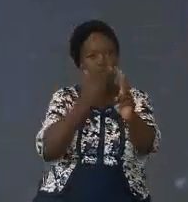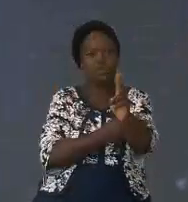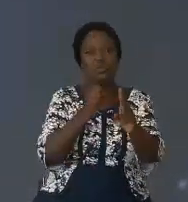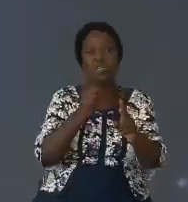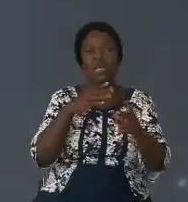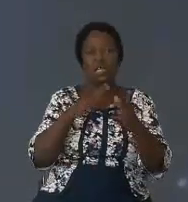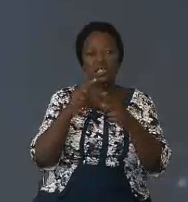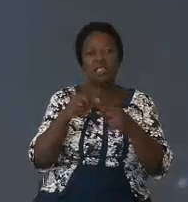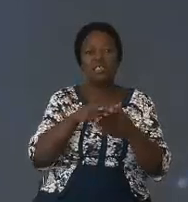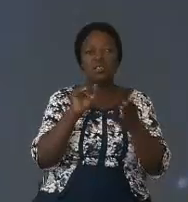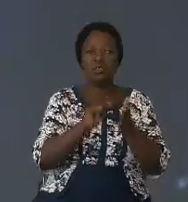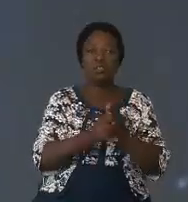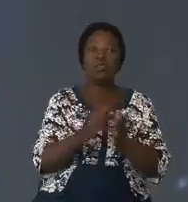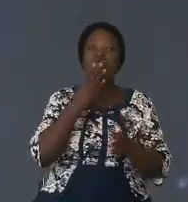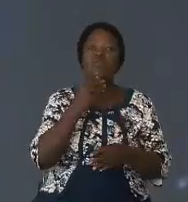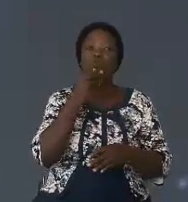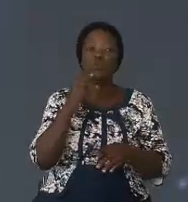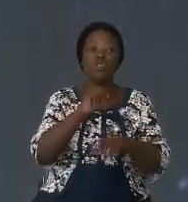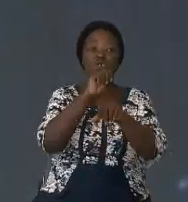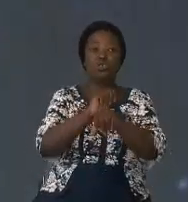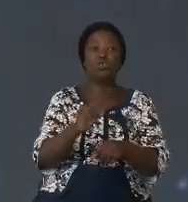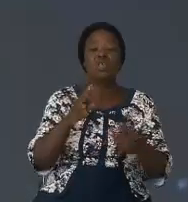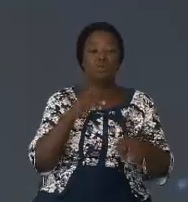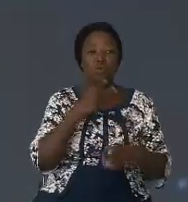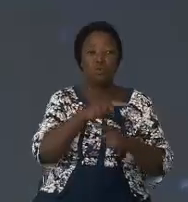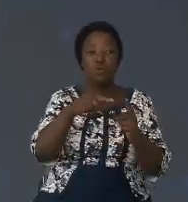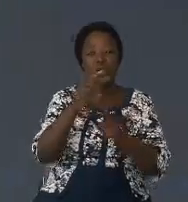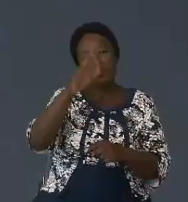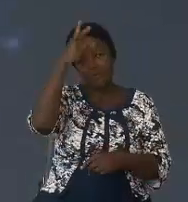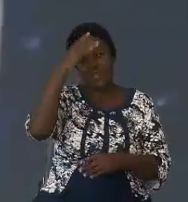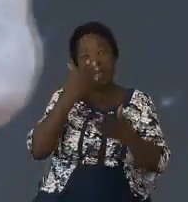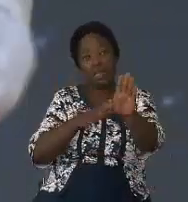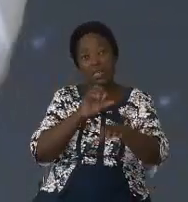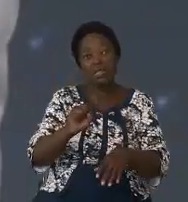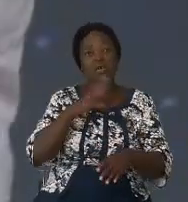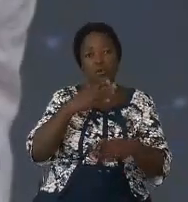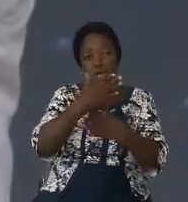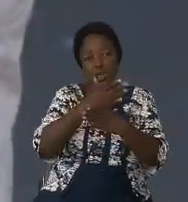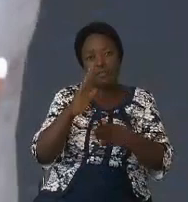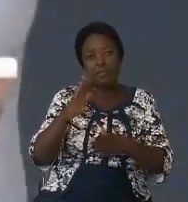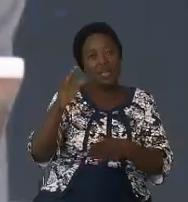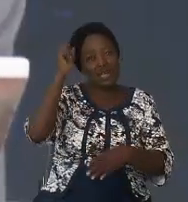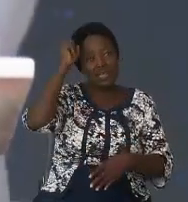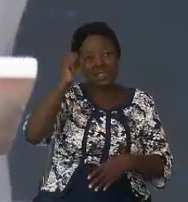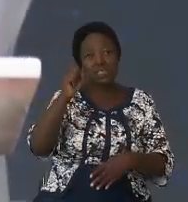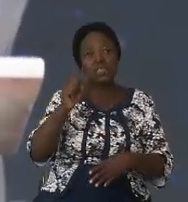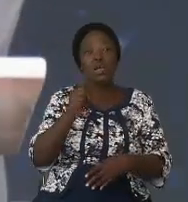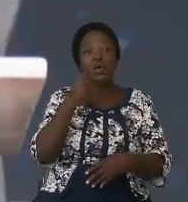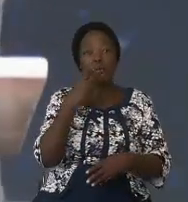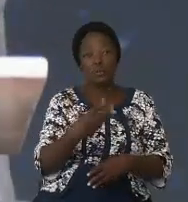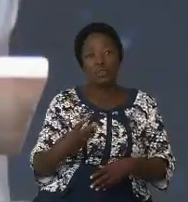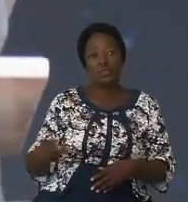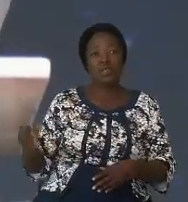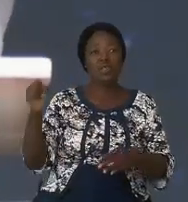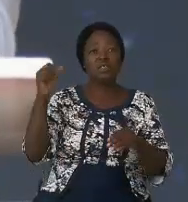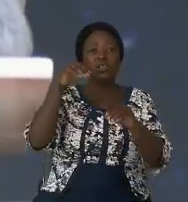as well. He had two sons. And in the Jewish tradition, when the father dies, he